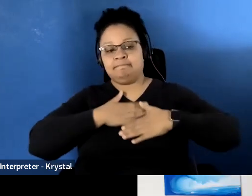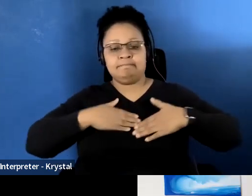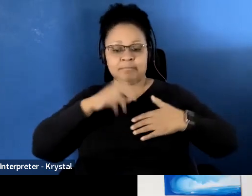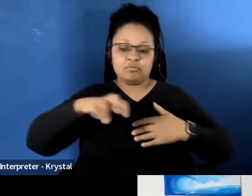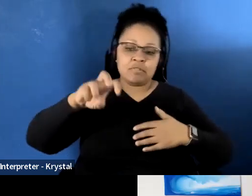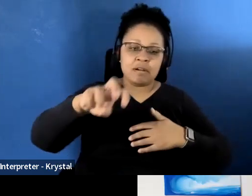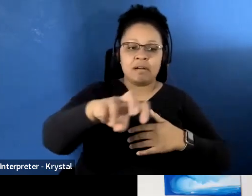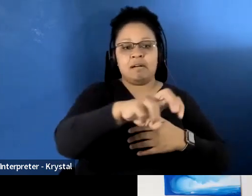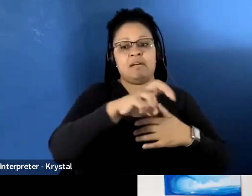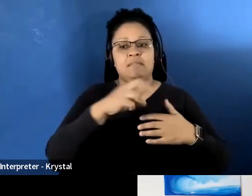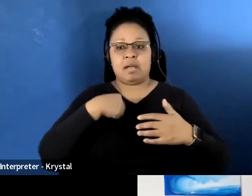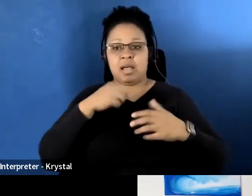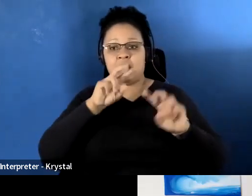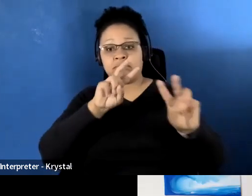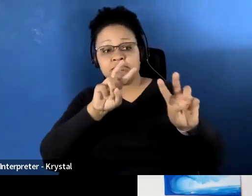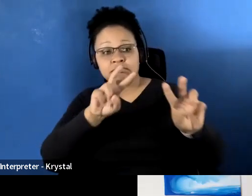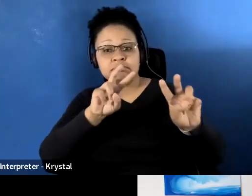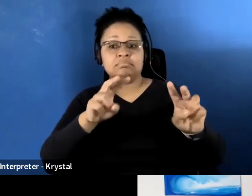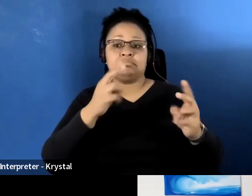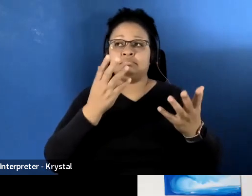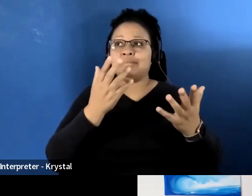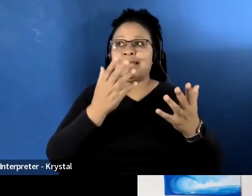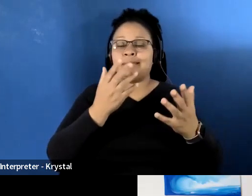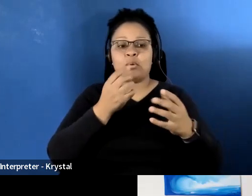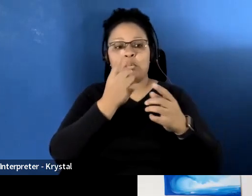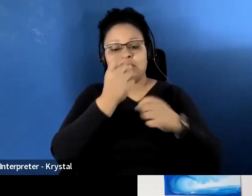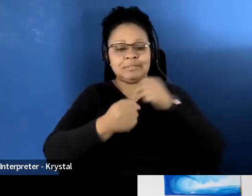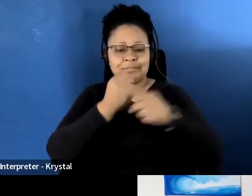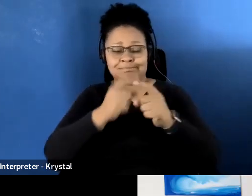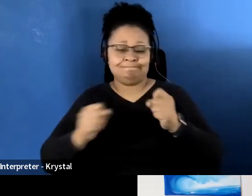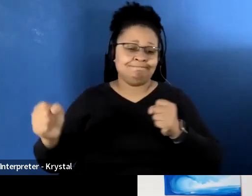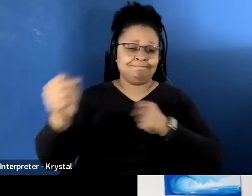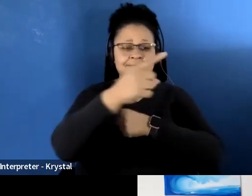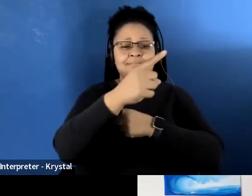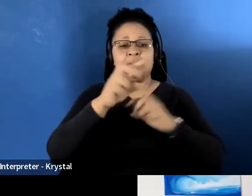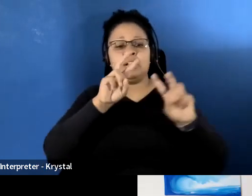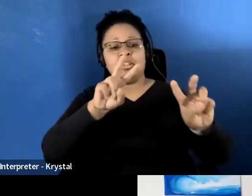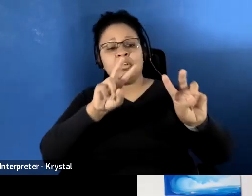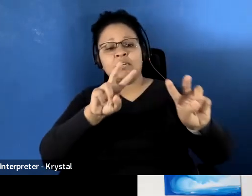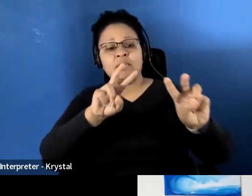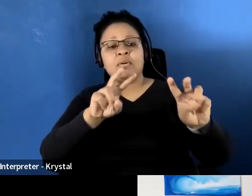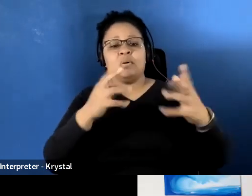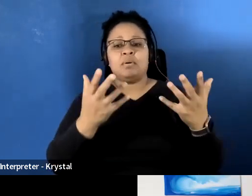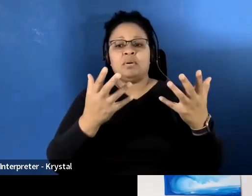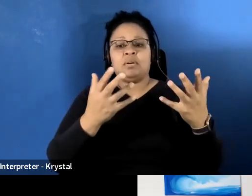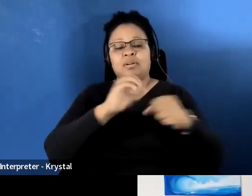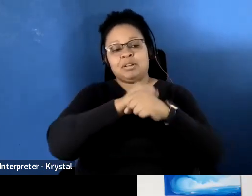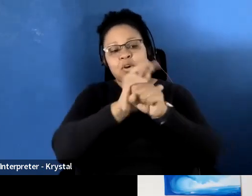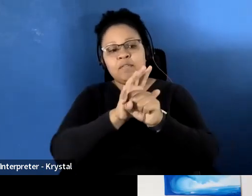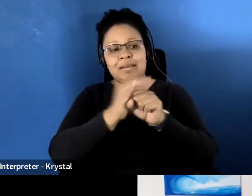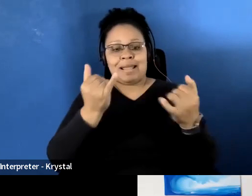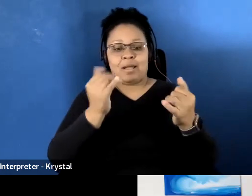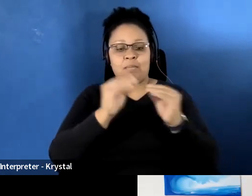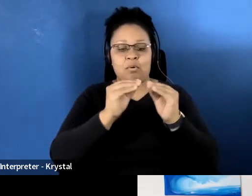so I will look forward to some trip a year in advance. And COVID has made me a little bit more of an introvert